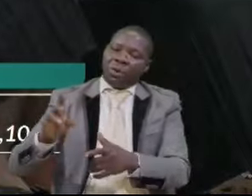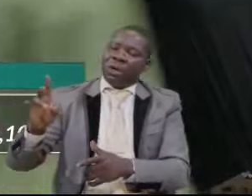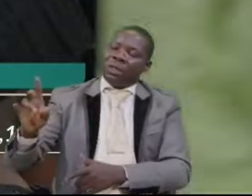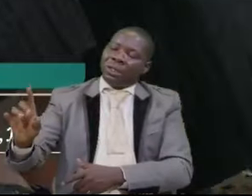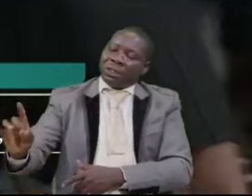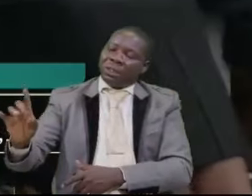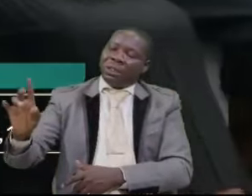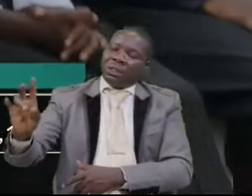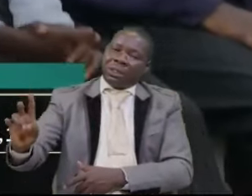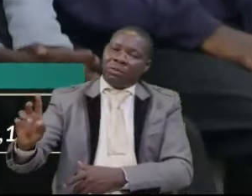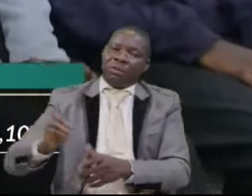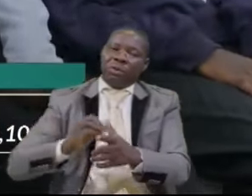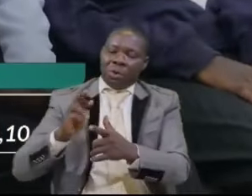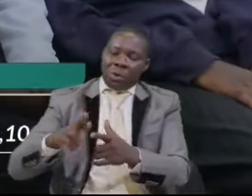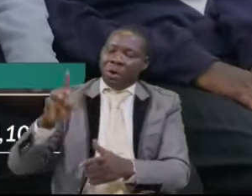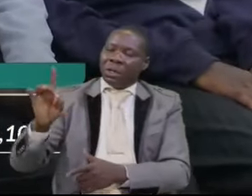88. And